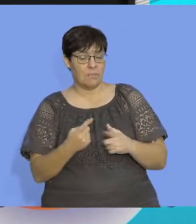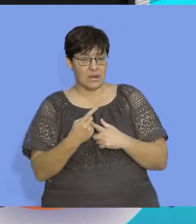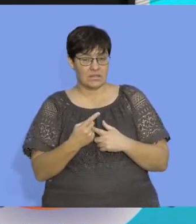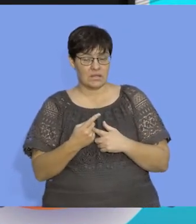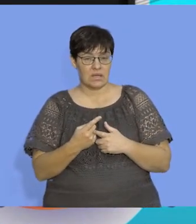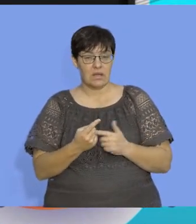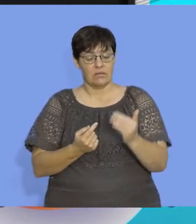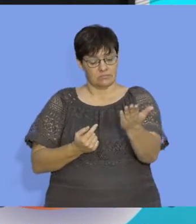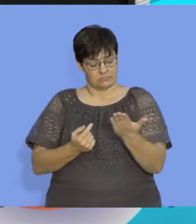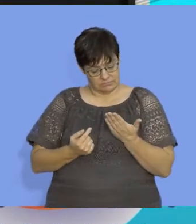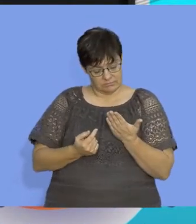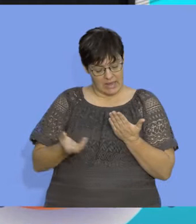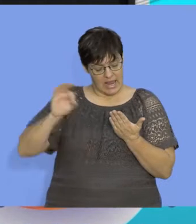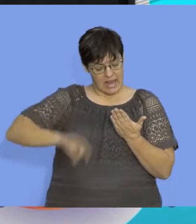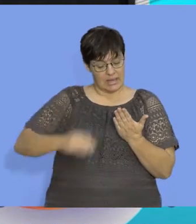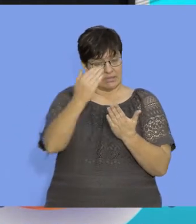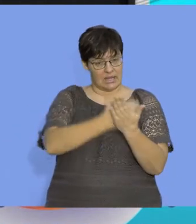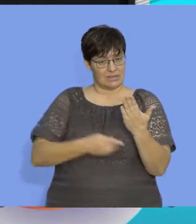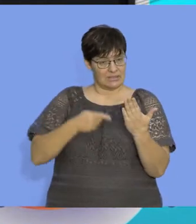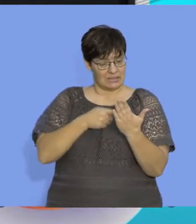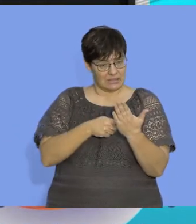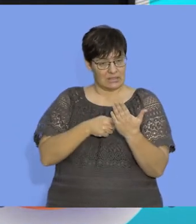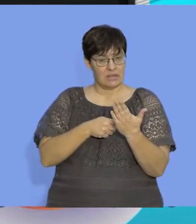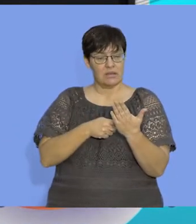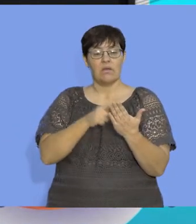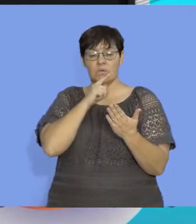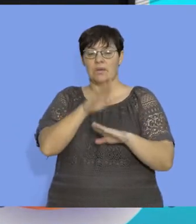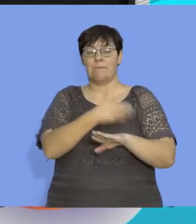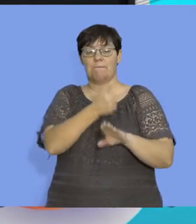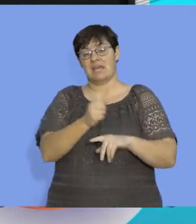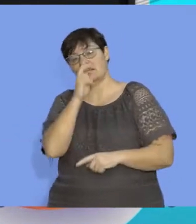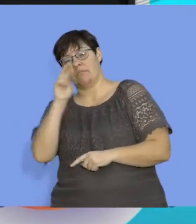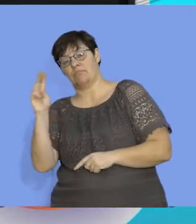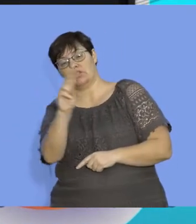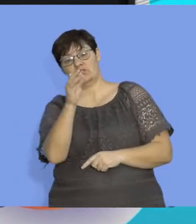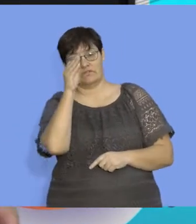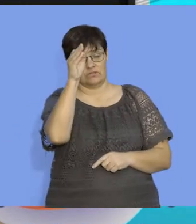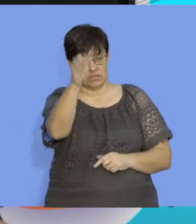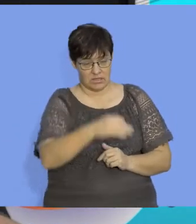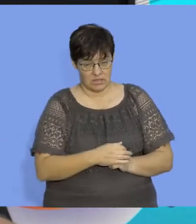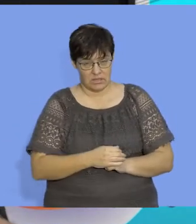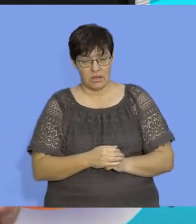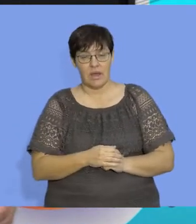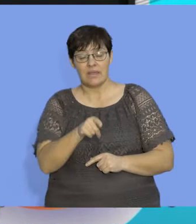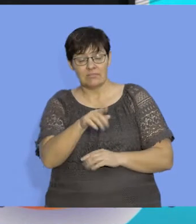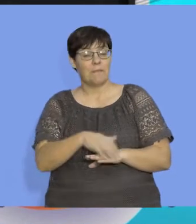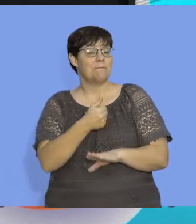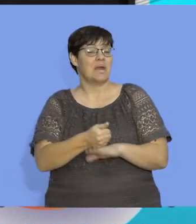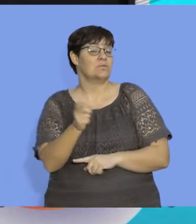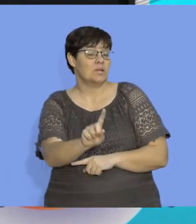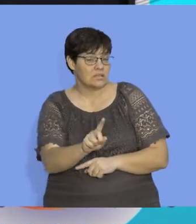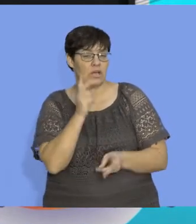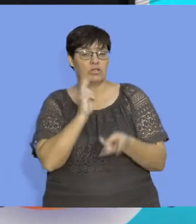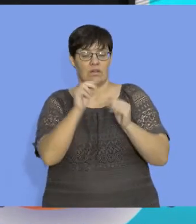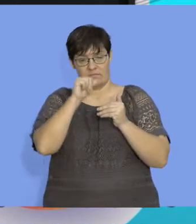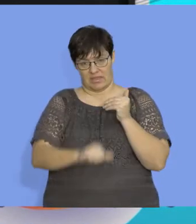basis for your projection, that is based on 12 months, and you have to divide by 12 to actually get the